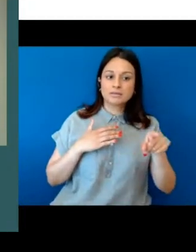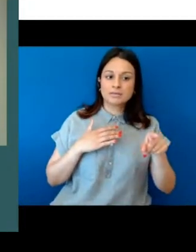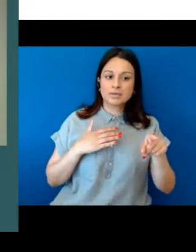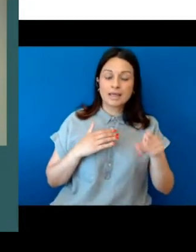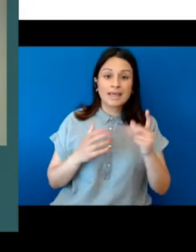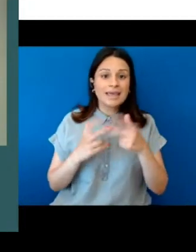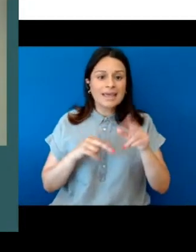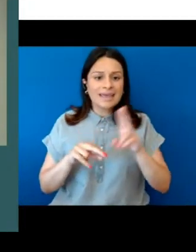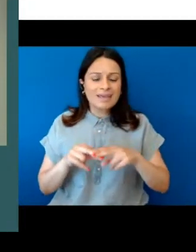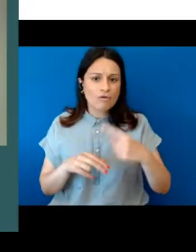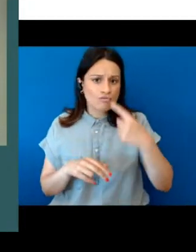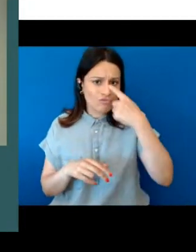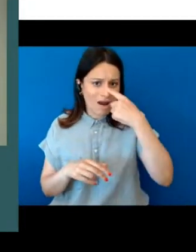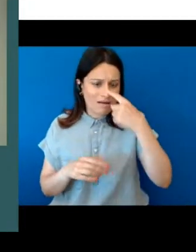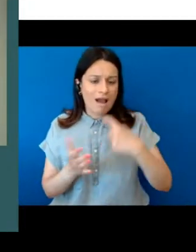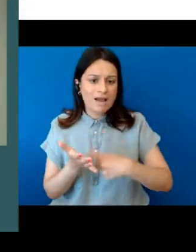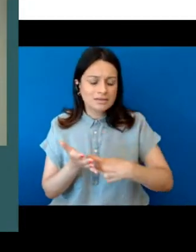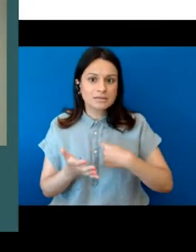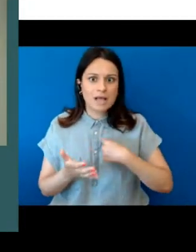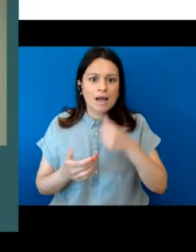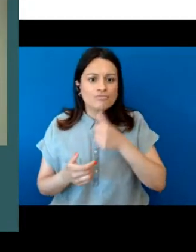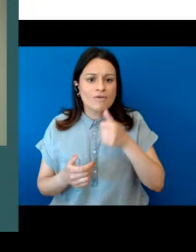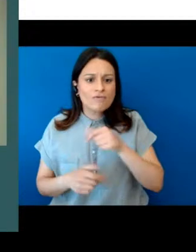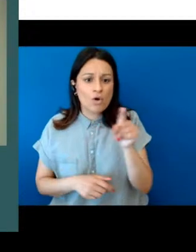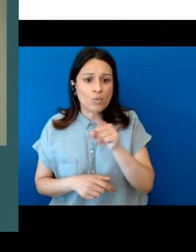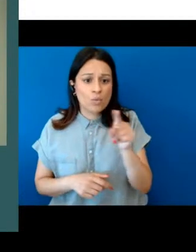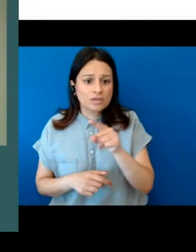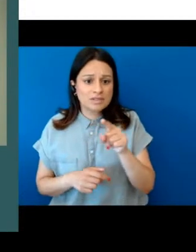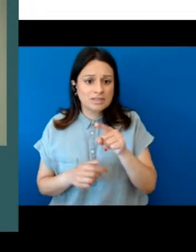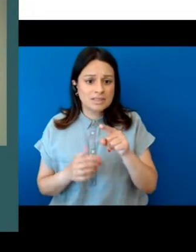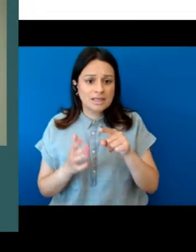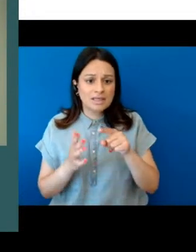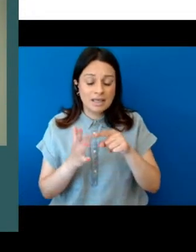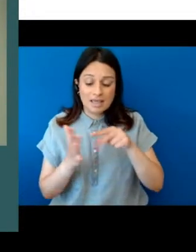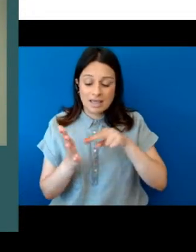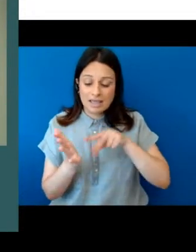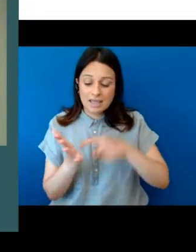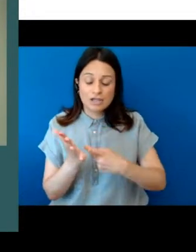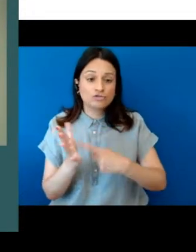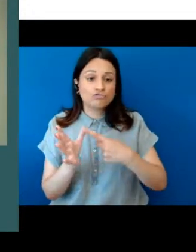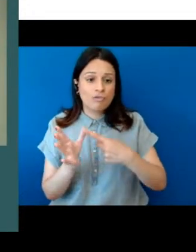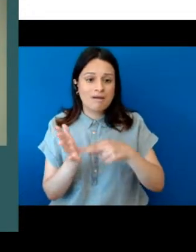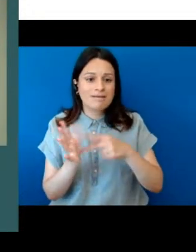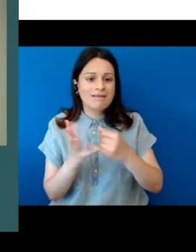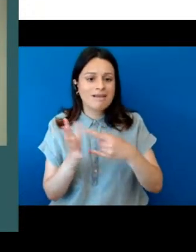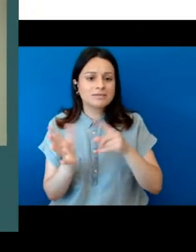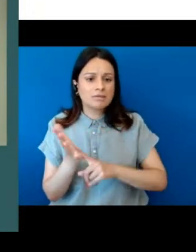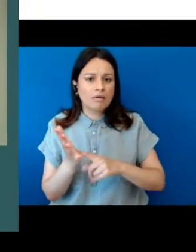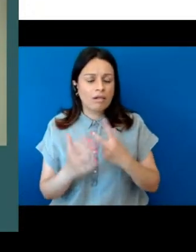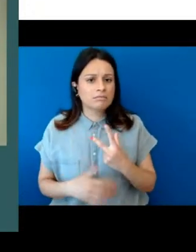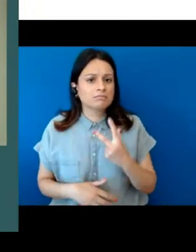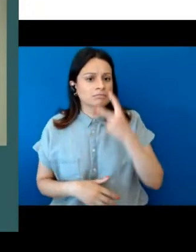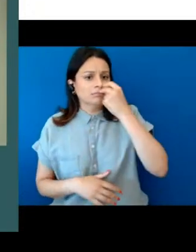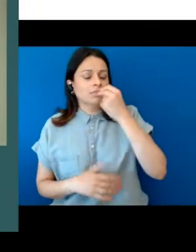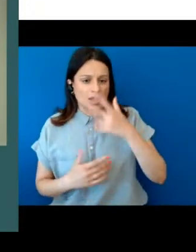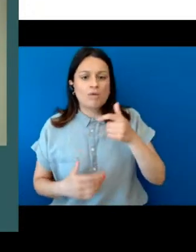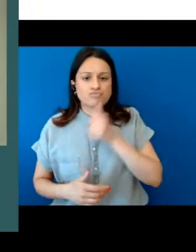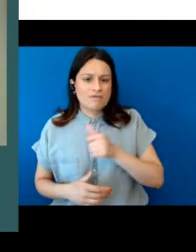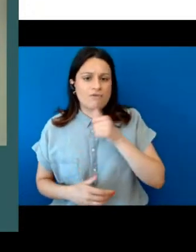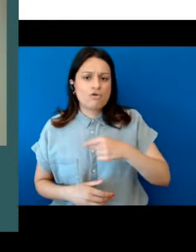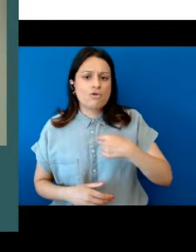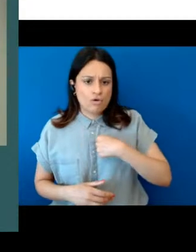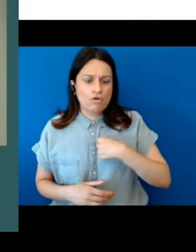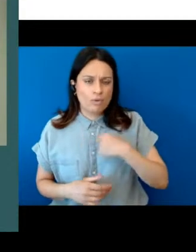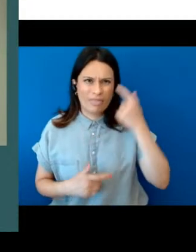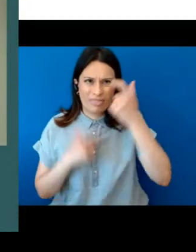would prefer to use an intranasal corticosteroid in pregnancy. And that's what I do. If you think about it,